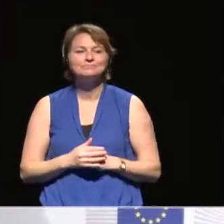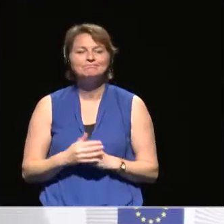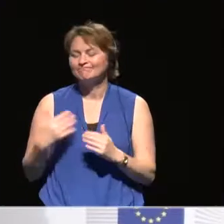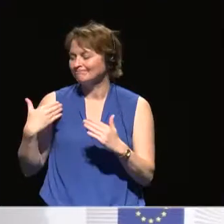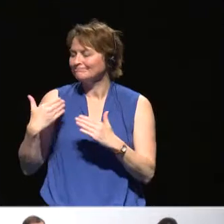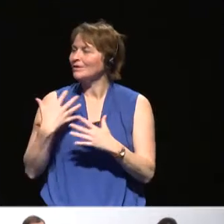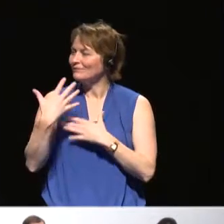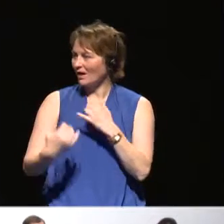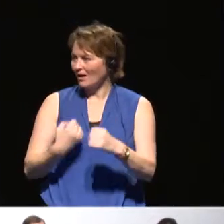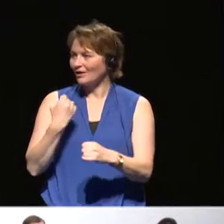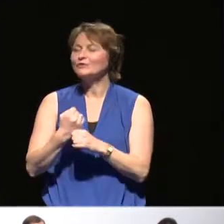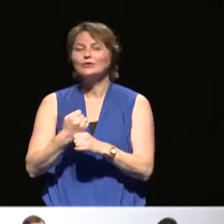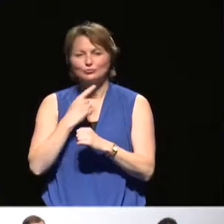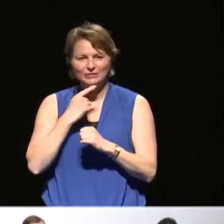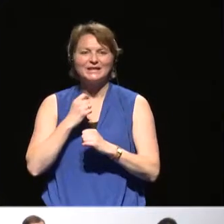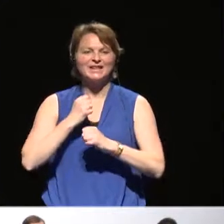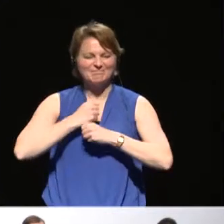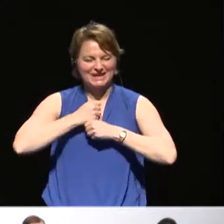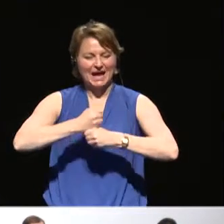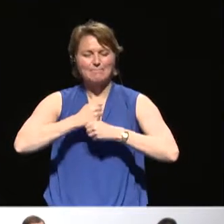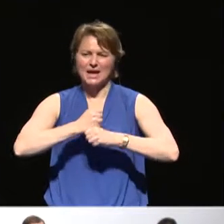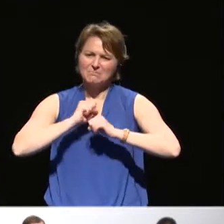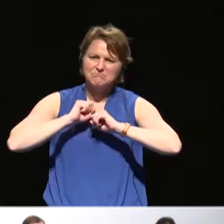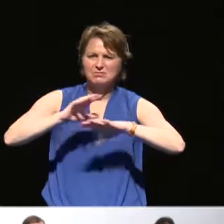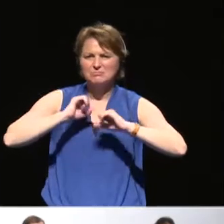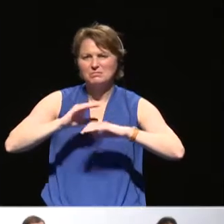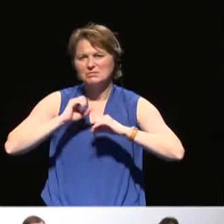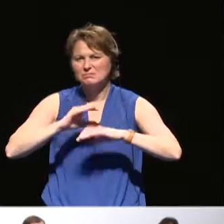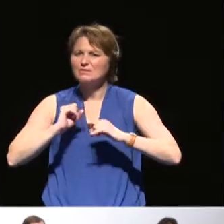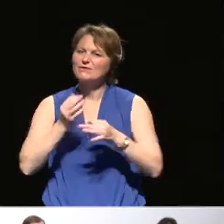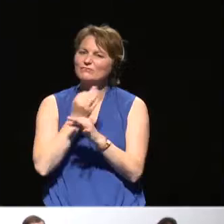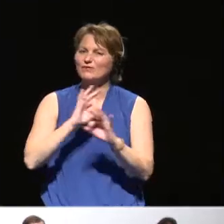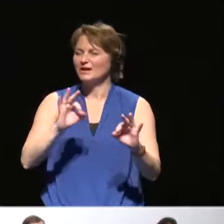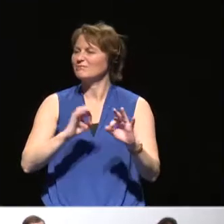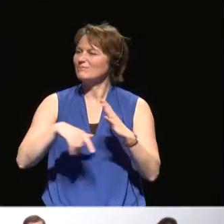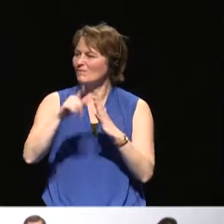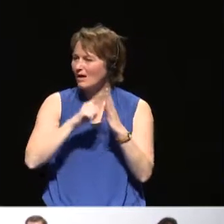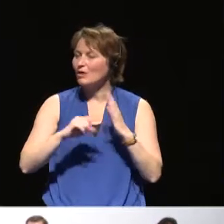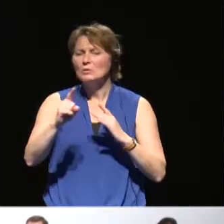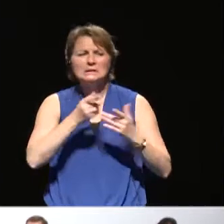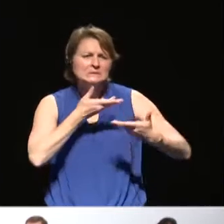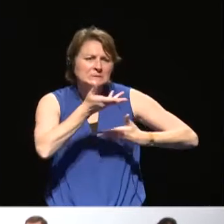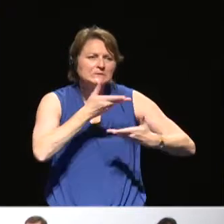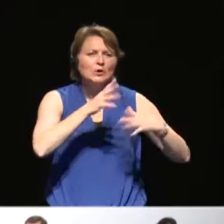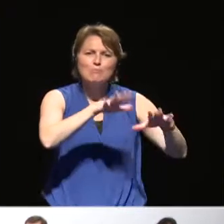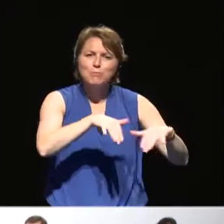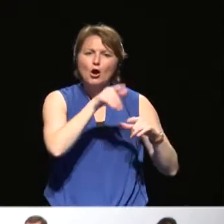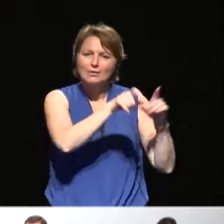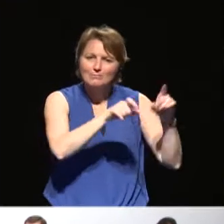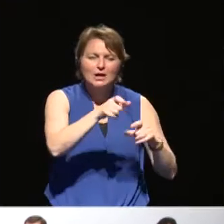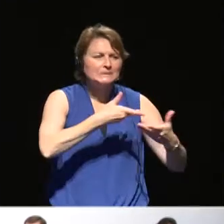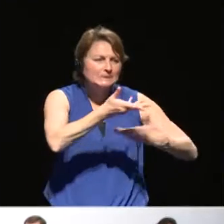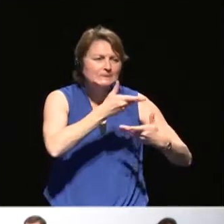been campaigning for a freedom of information law in the country. We lobbied with parliamentarians, traveled around the country